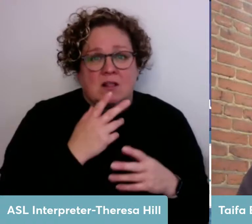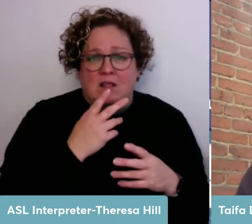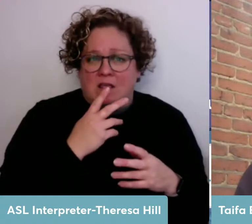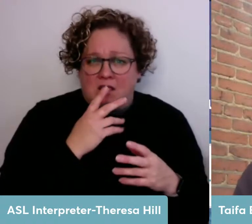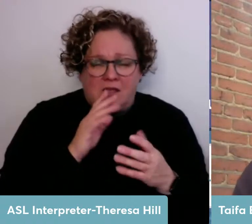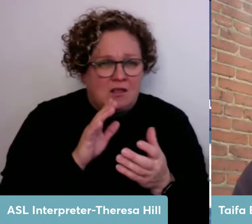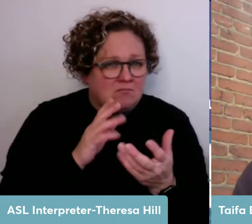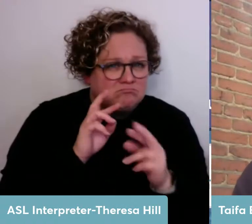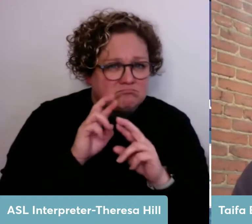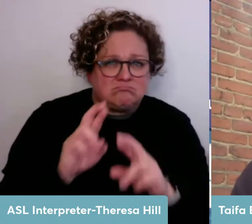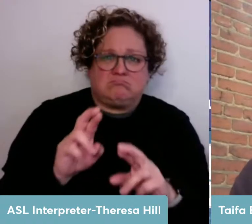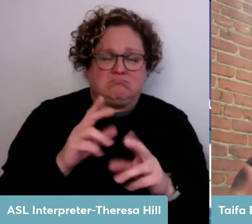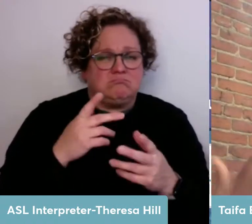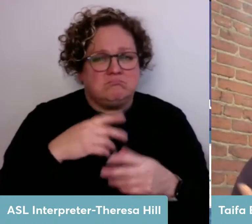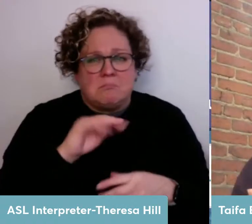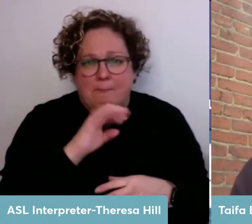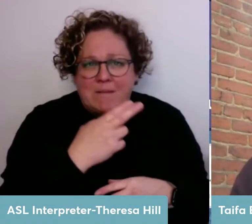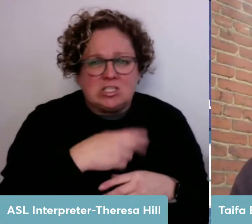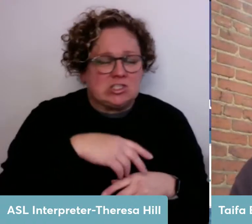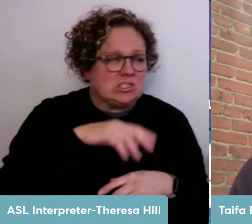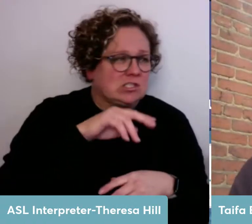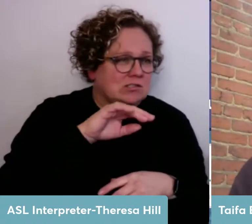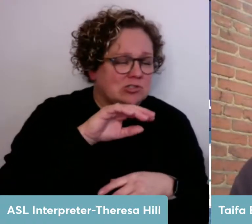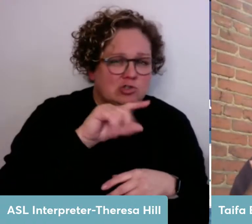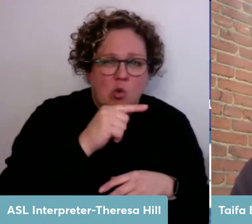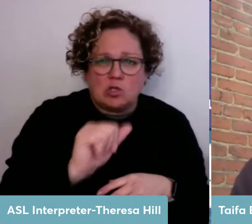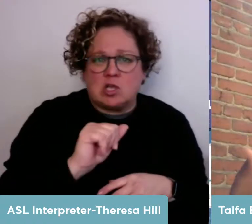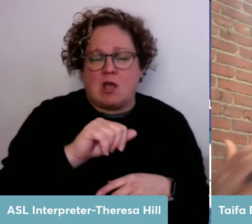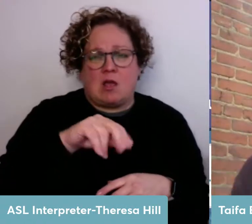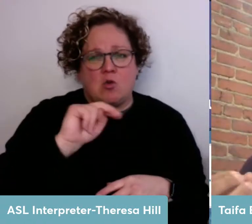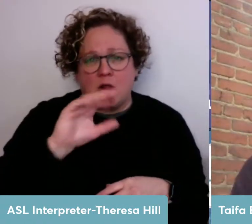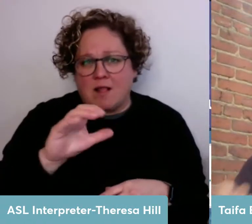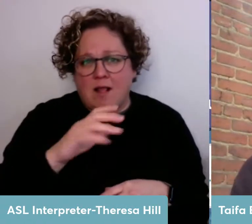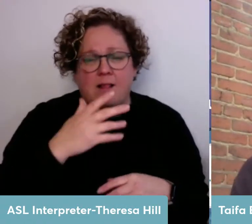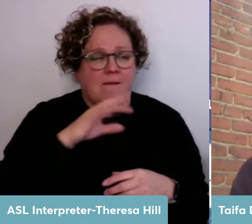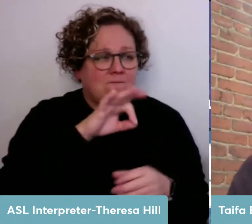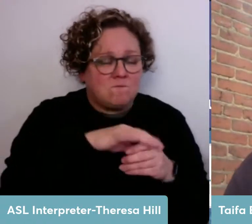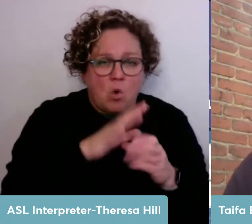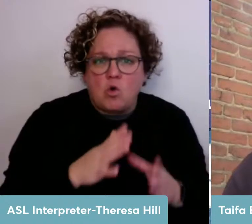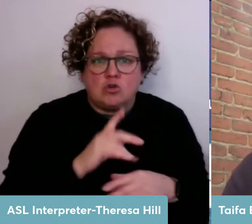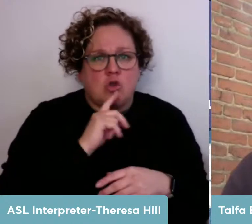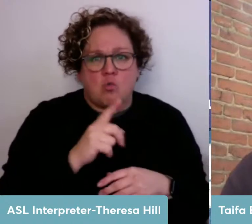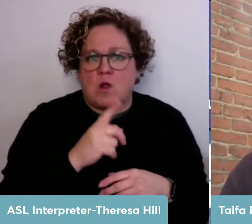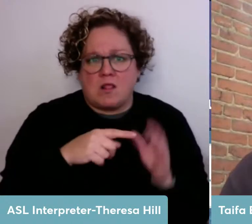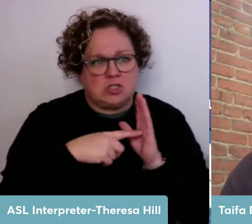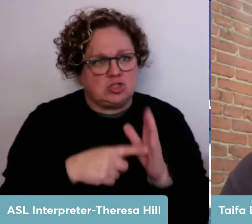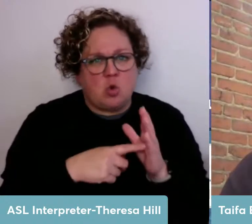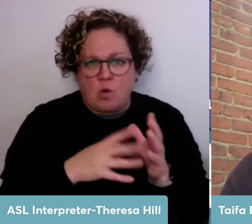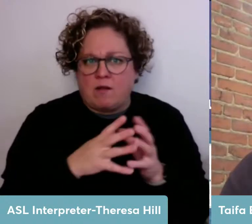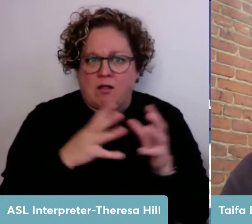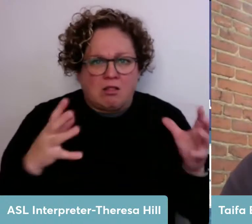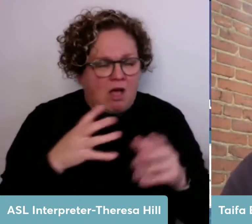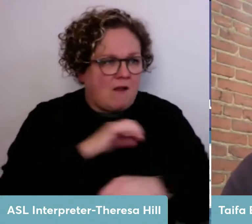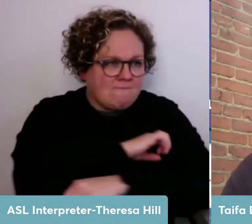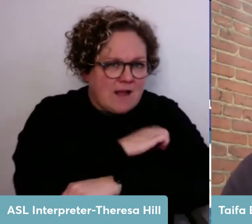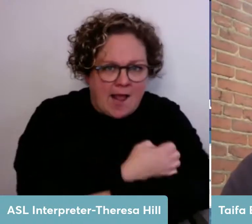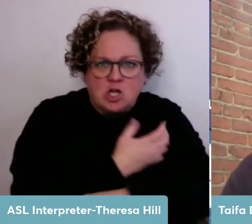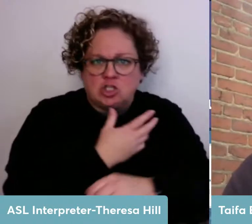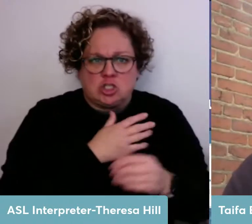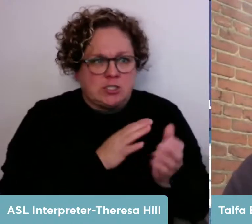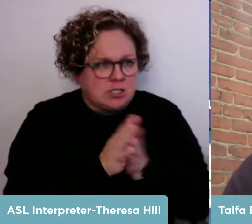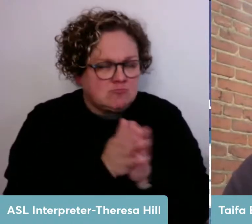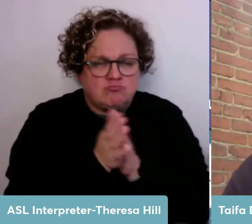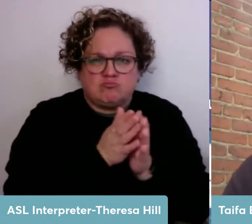New Mexico, and North Carolina, organizations and voters are showing tremendous resilience and stamina to organize